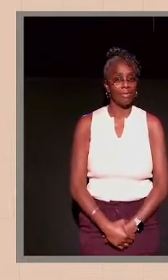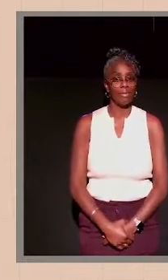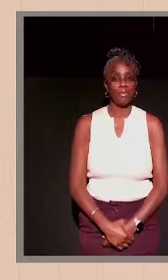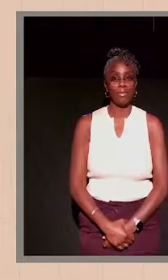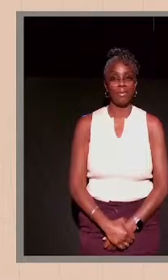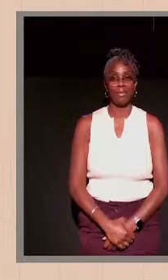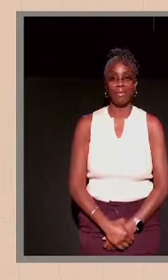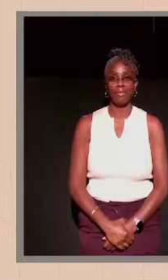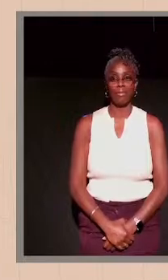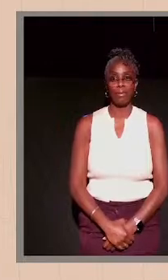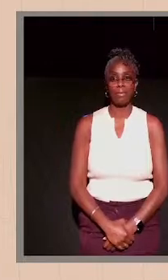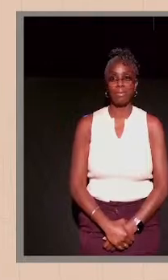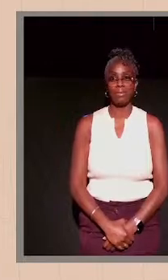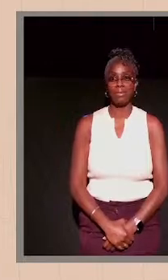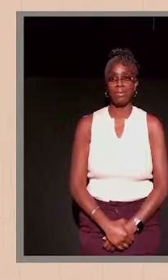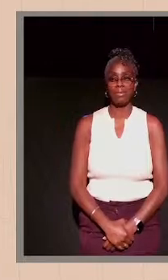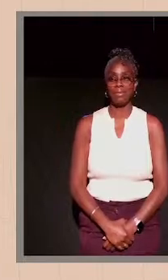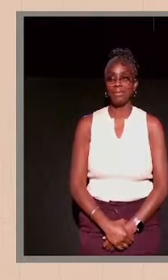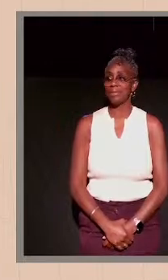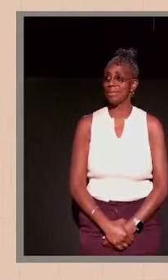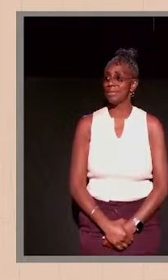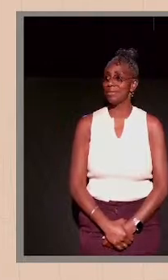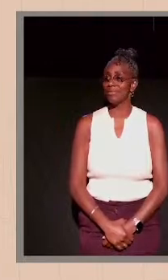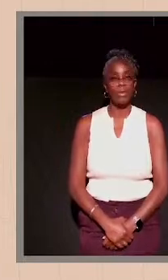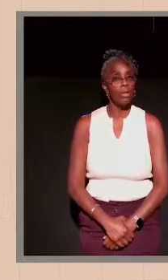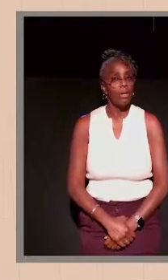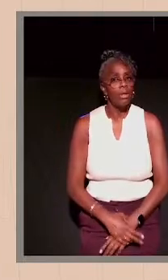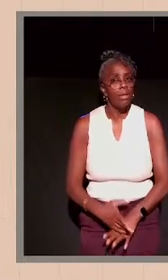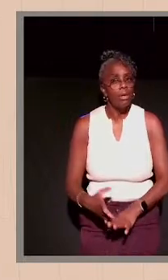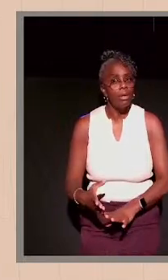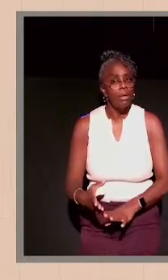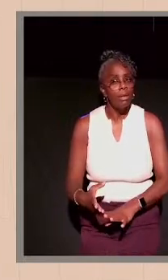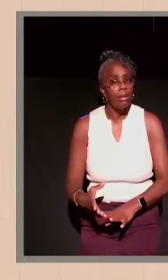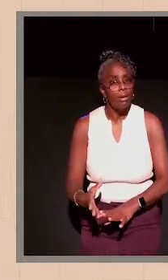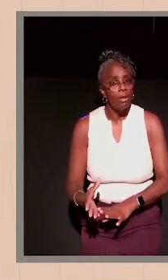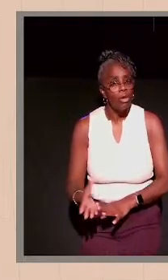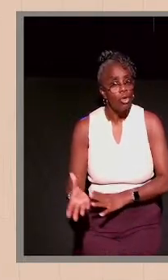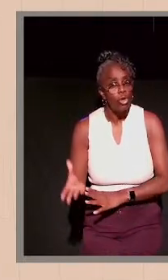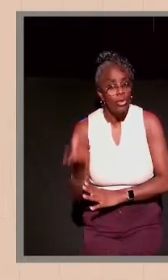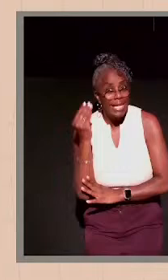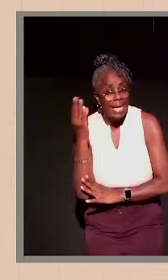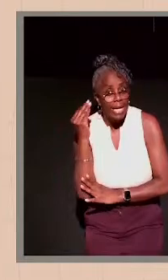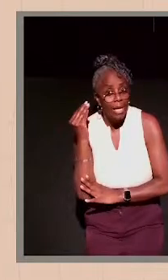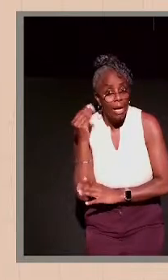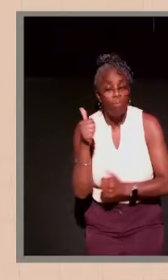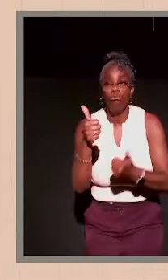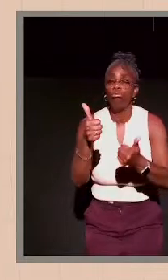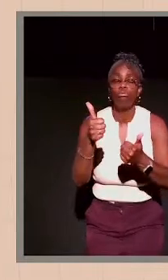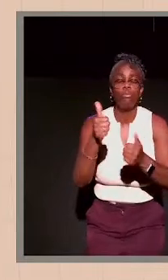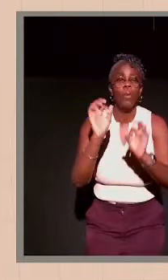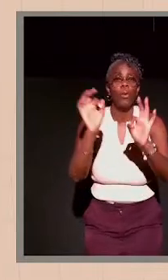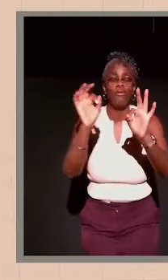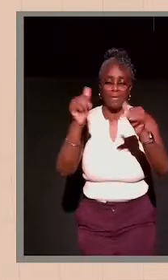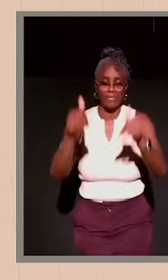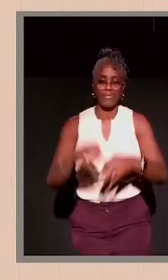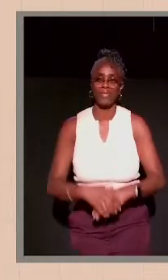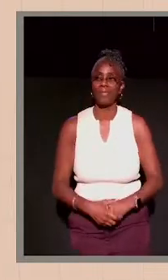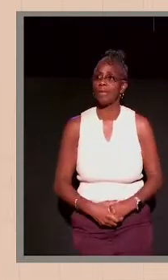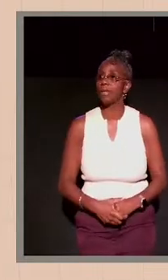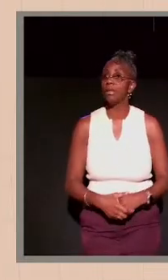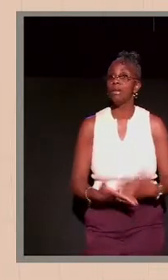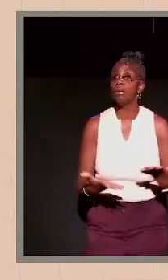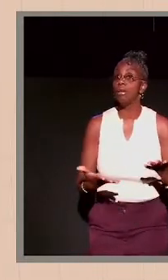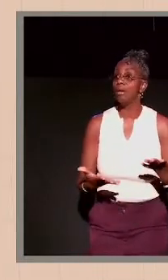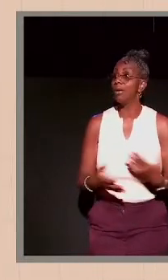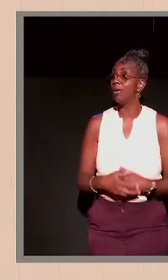Did we have Hang on. Can you hear me? Hello, Yes. hello? Oh, you can hear me? Yes. Ah, marvelous. Okay, great. Are there any?